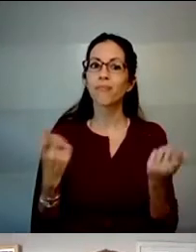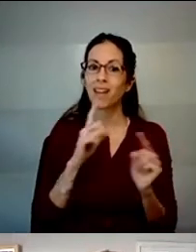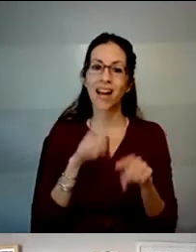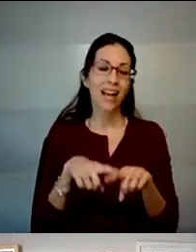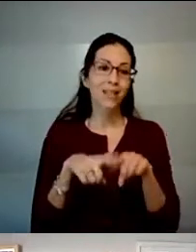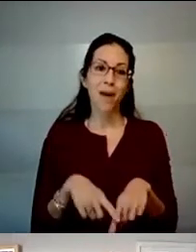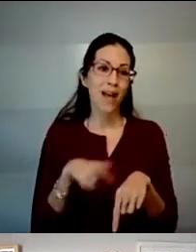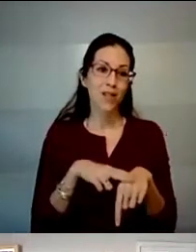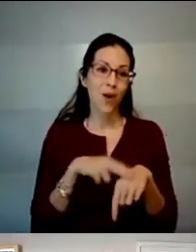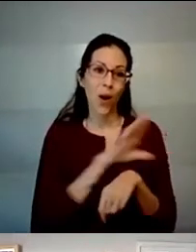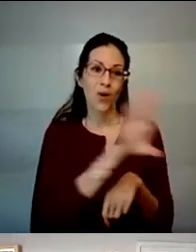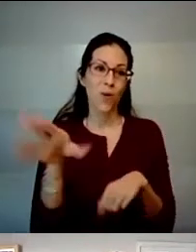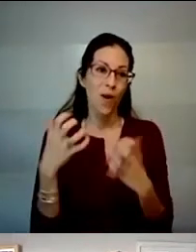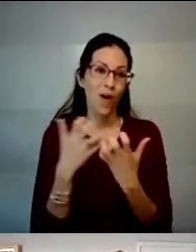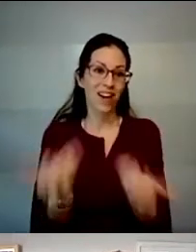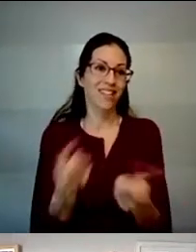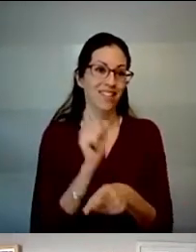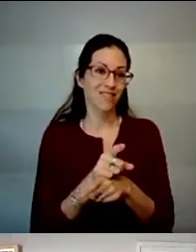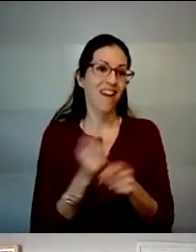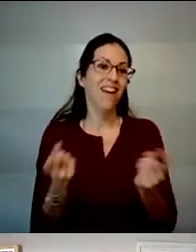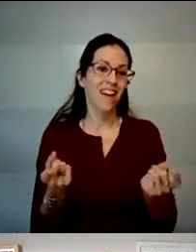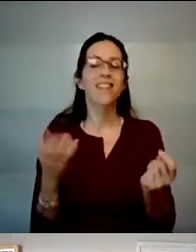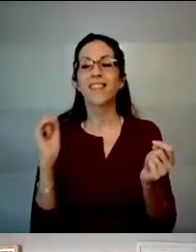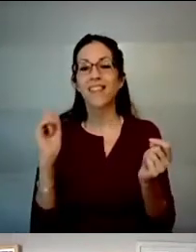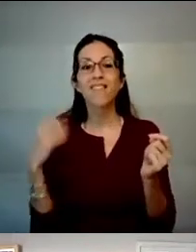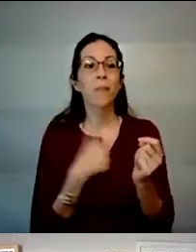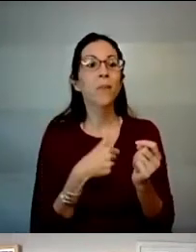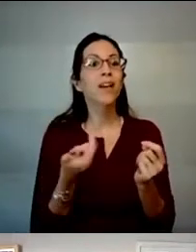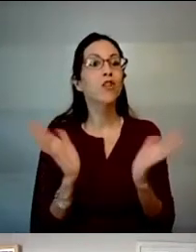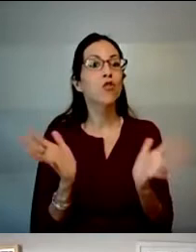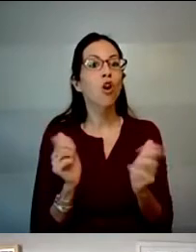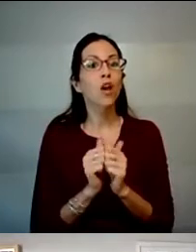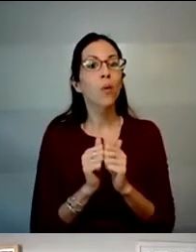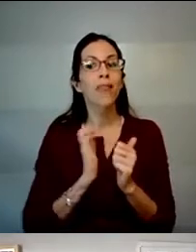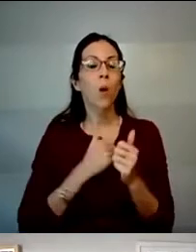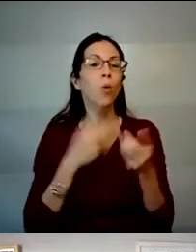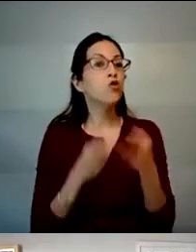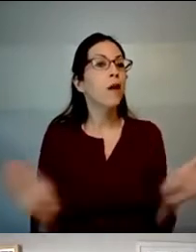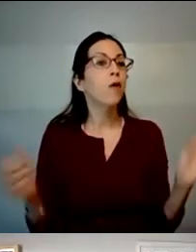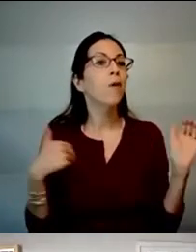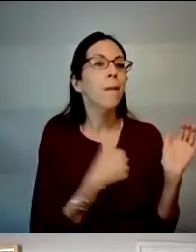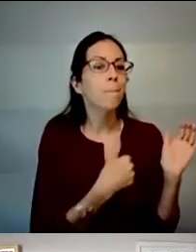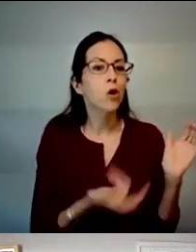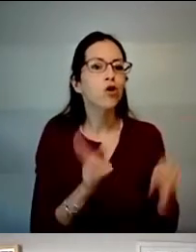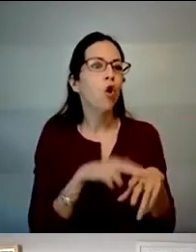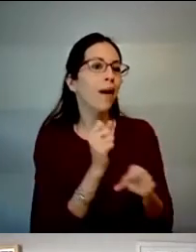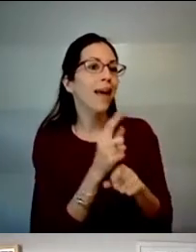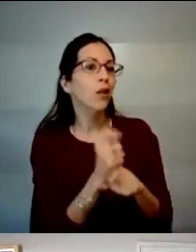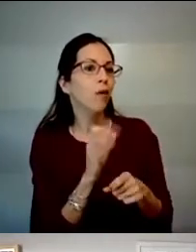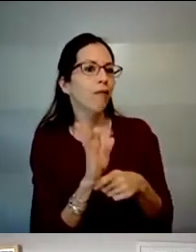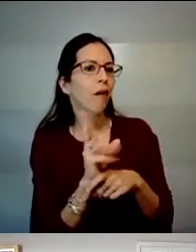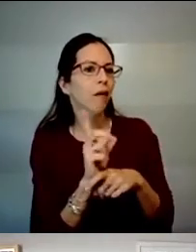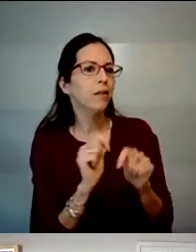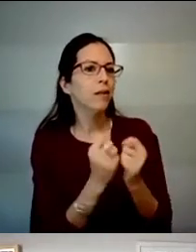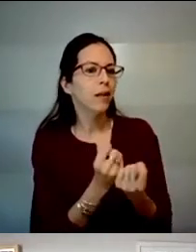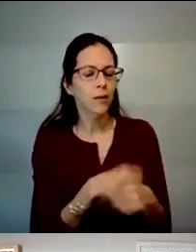is always, you know, so we always have, you know, if we're talking to our general members on our annual fund team,